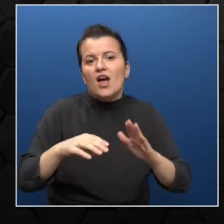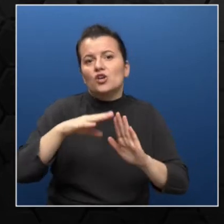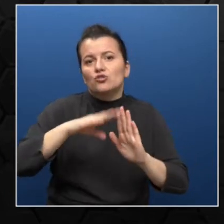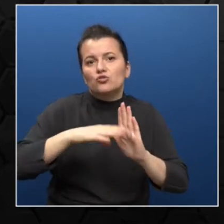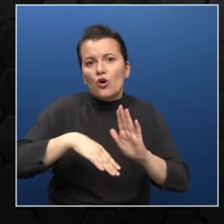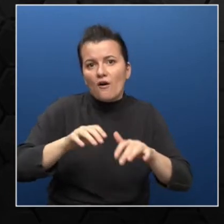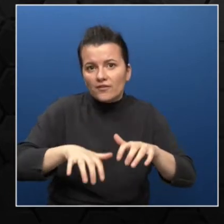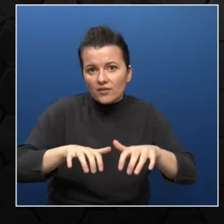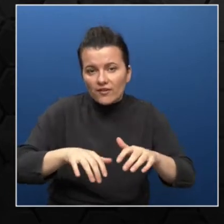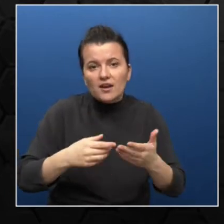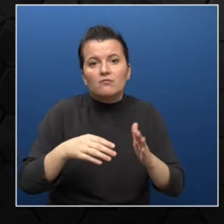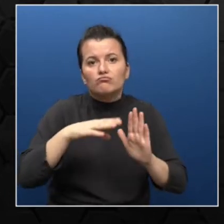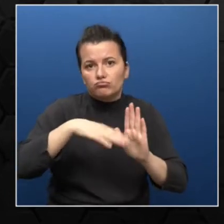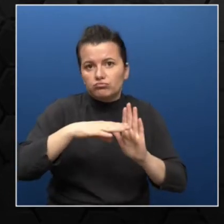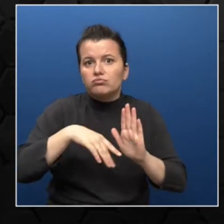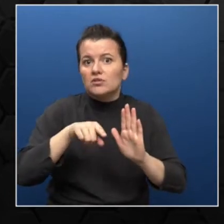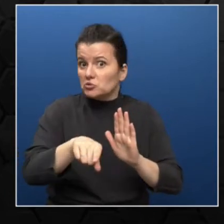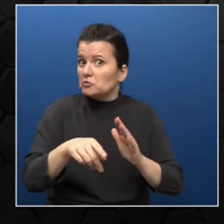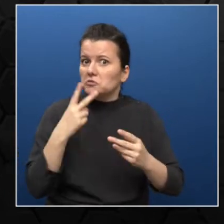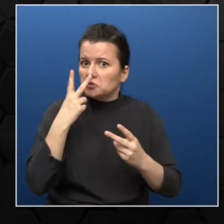the microcontrollers, and